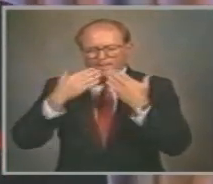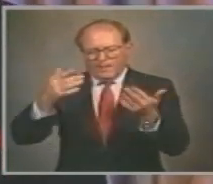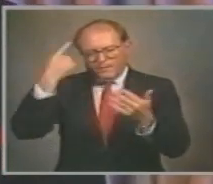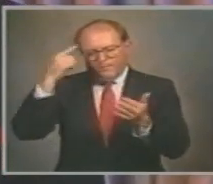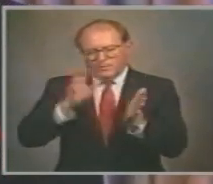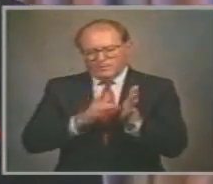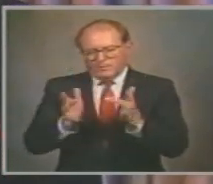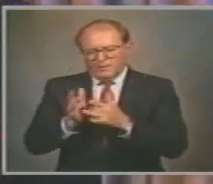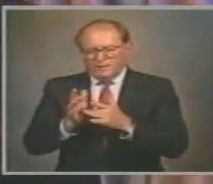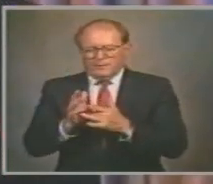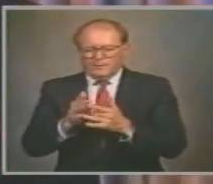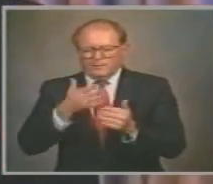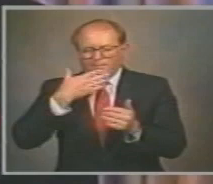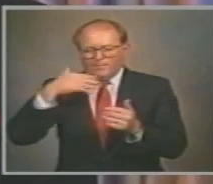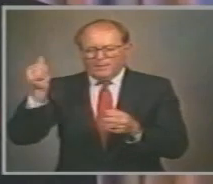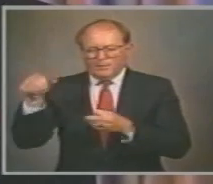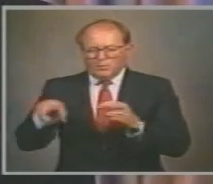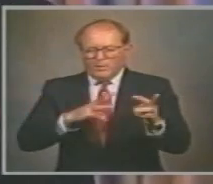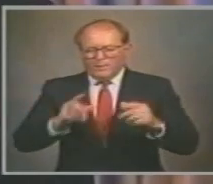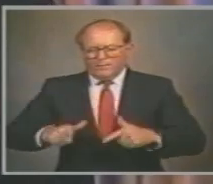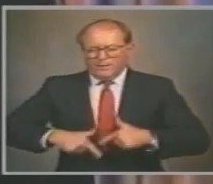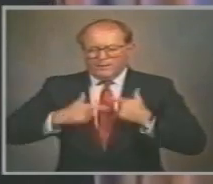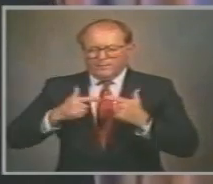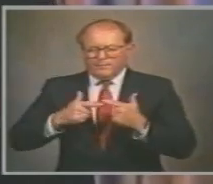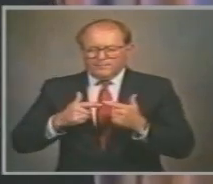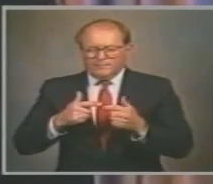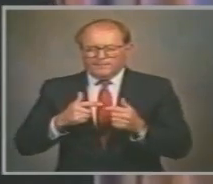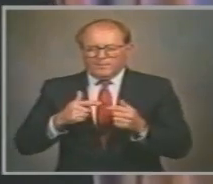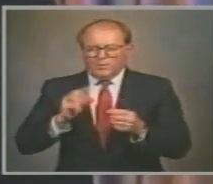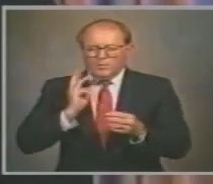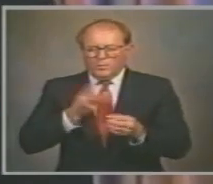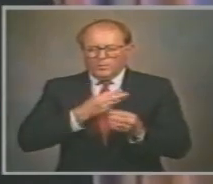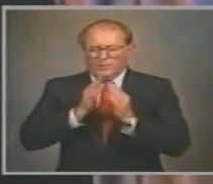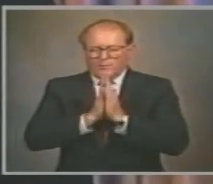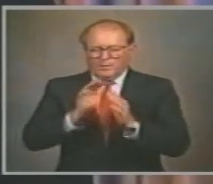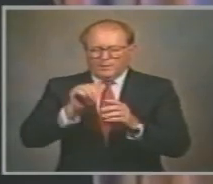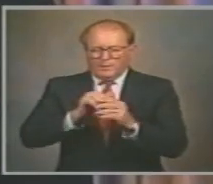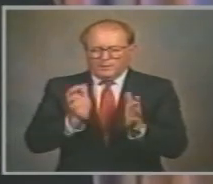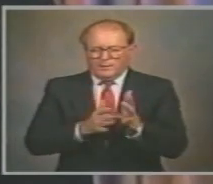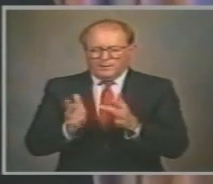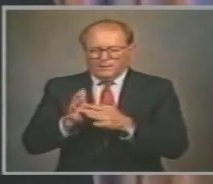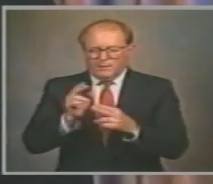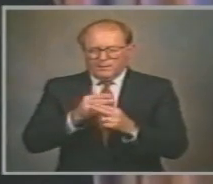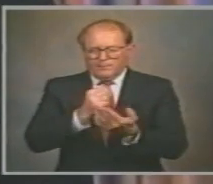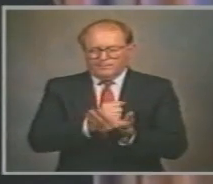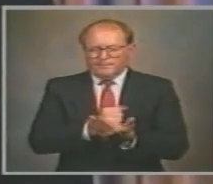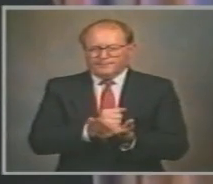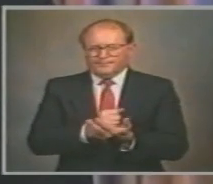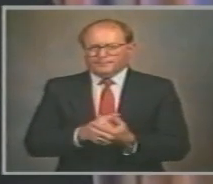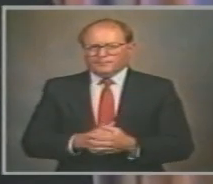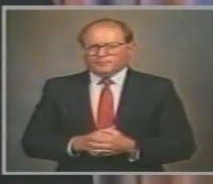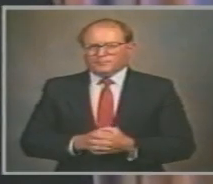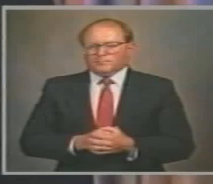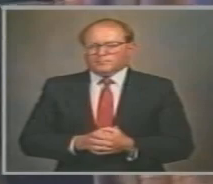way of living. Bless it now to our understanding and lives. We pray in His name. Amen.